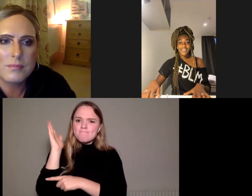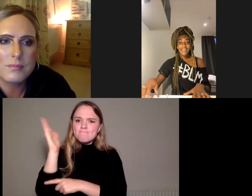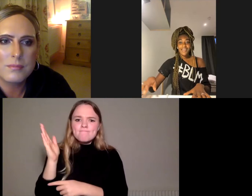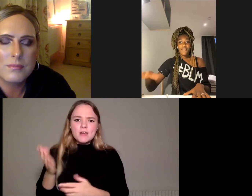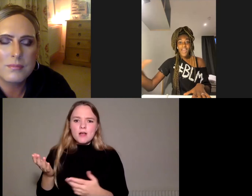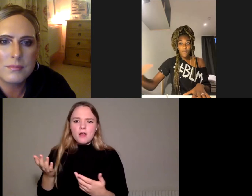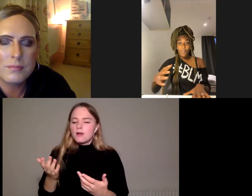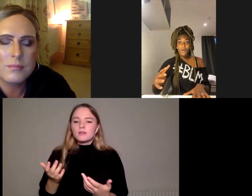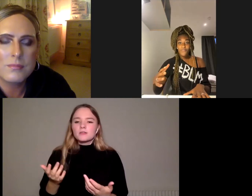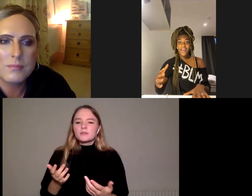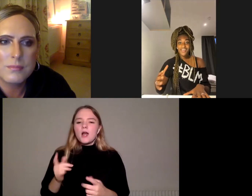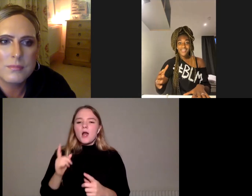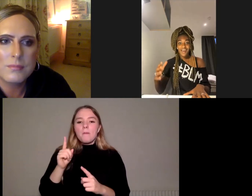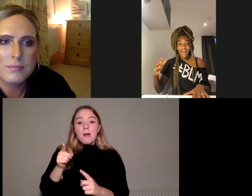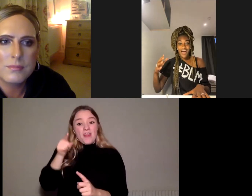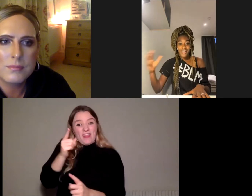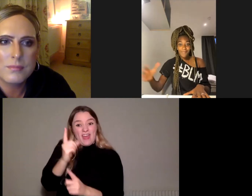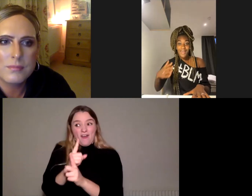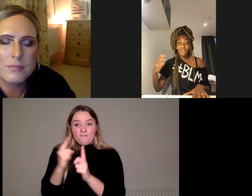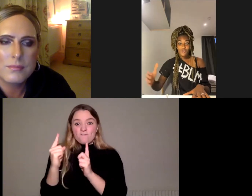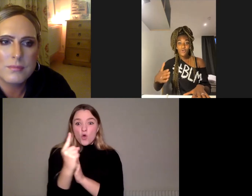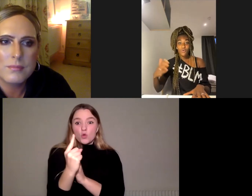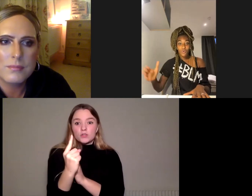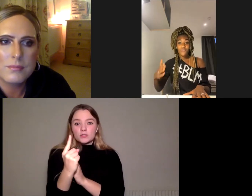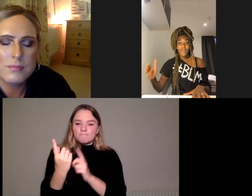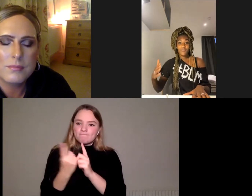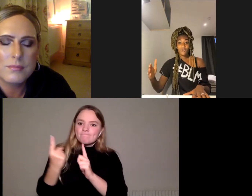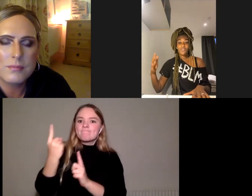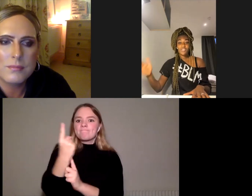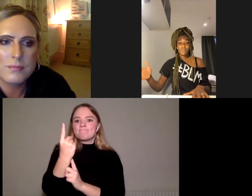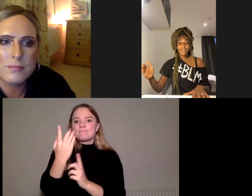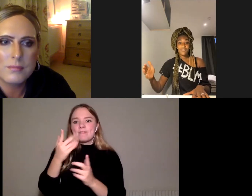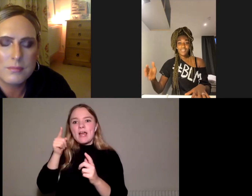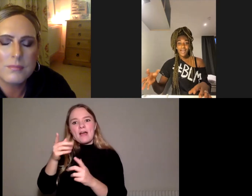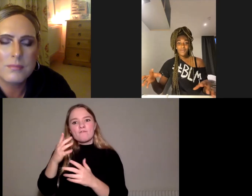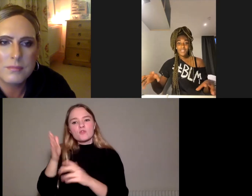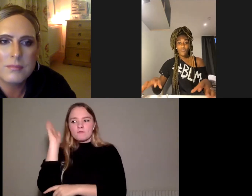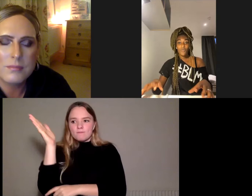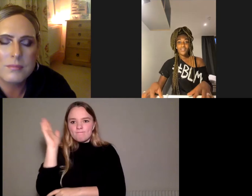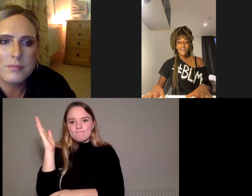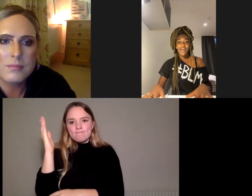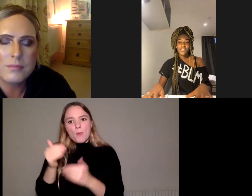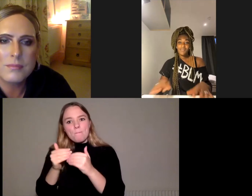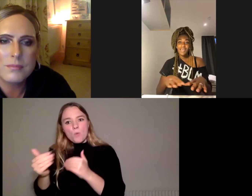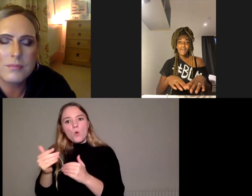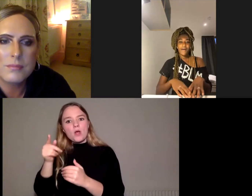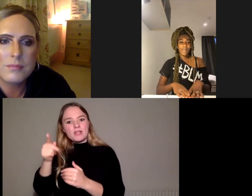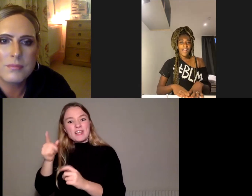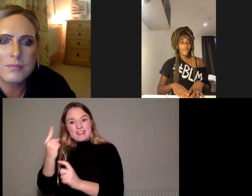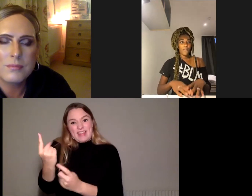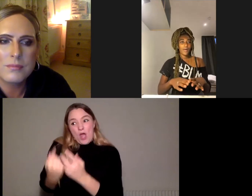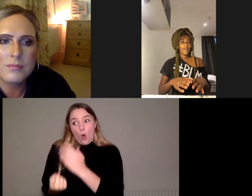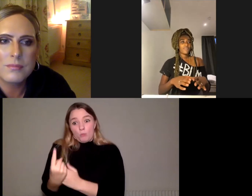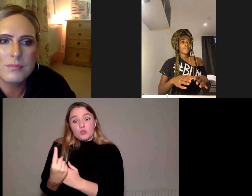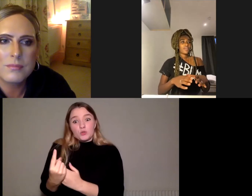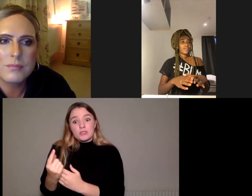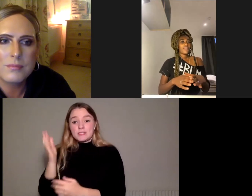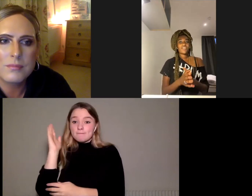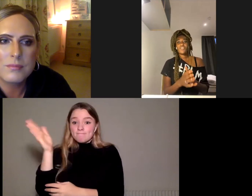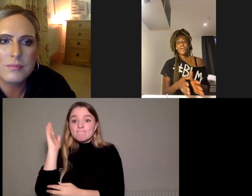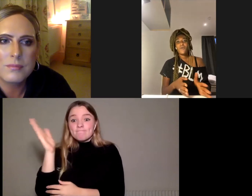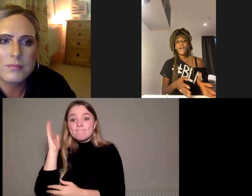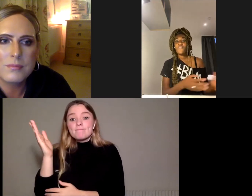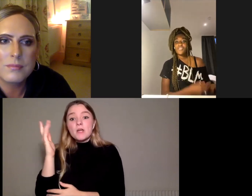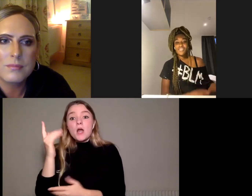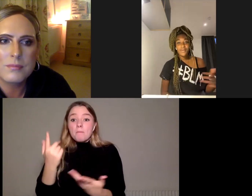minorities, they were put first. I made sure all of them got to speak, because that was their one time for them to have that platform. But